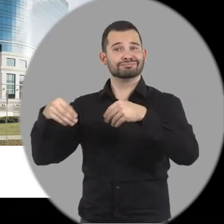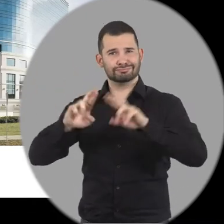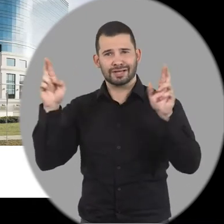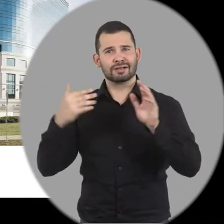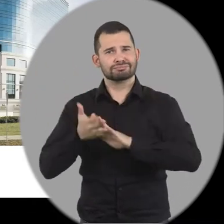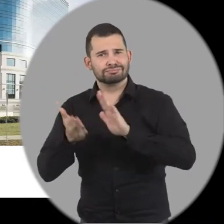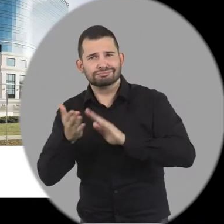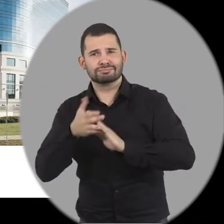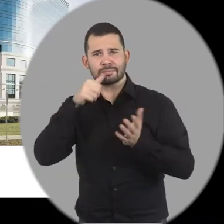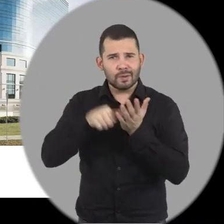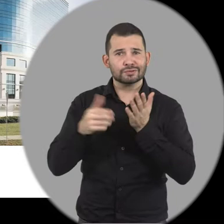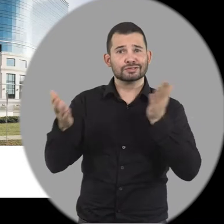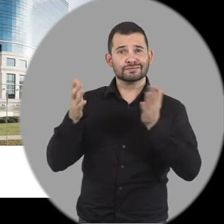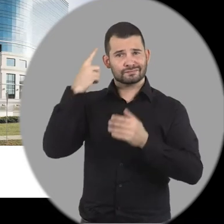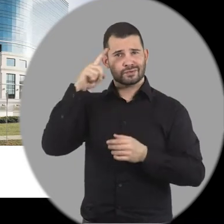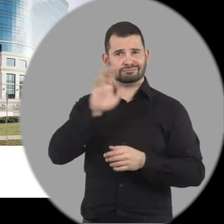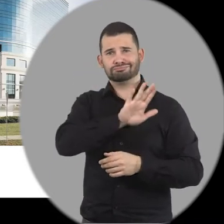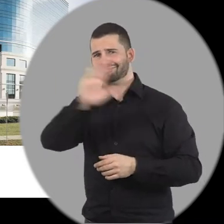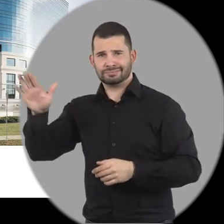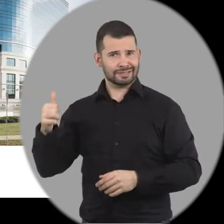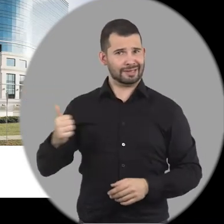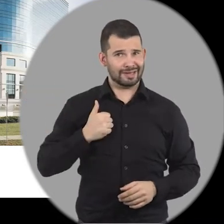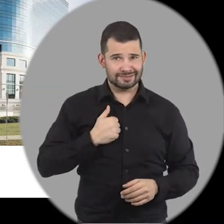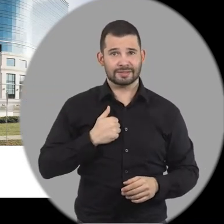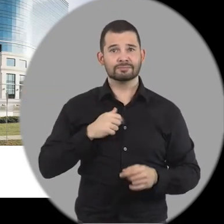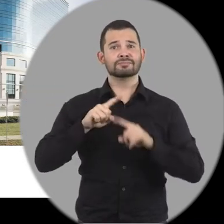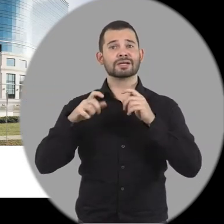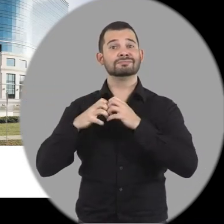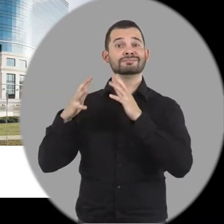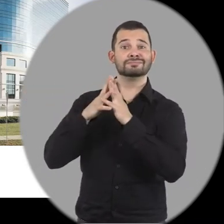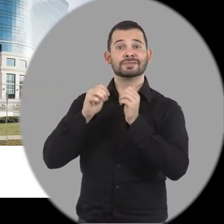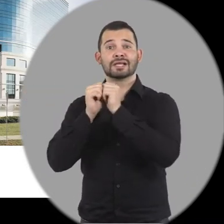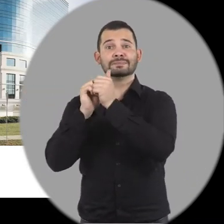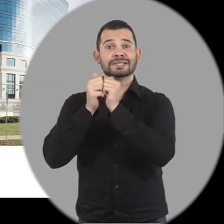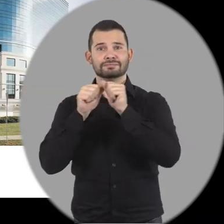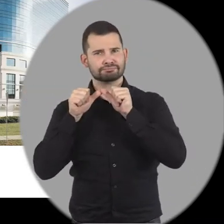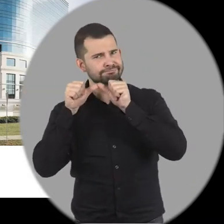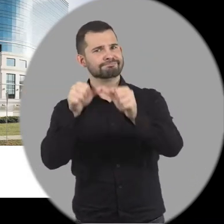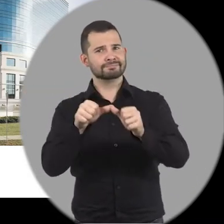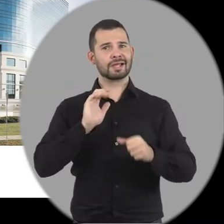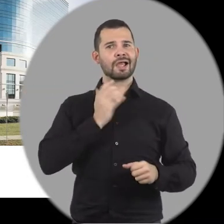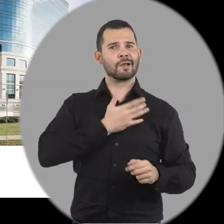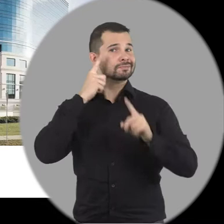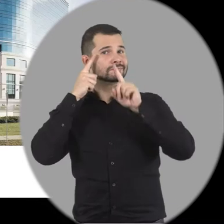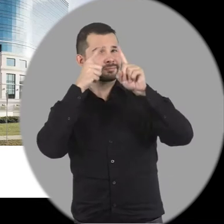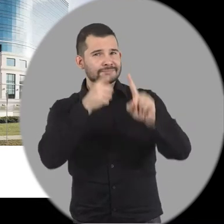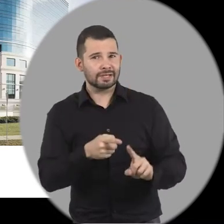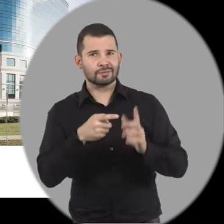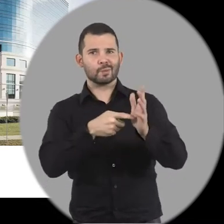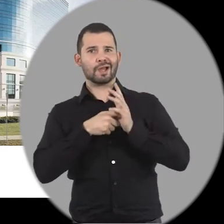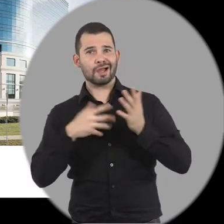and service to all Canadians, but to also stay viable and compete in the parcel delivery business. These mandates have required us to evolve